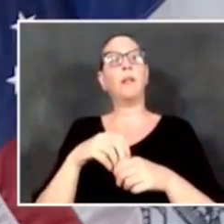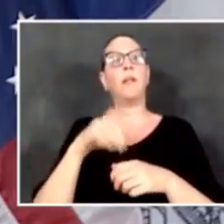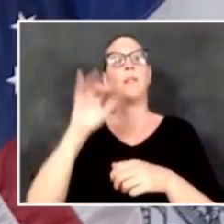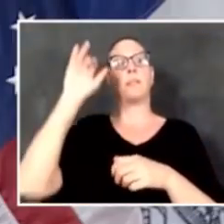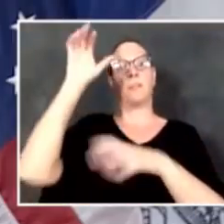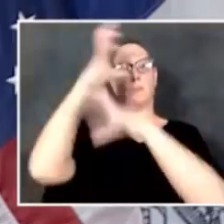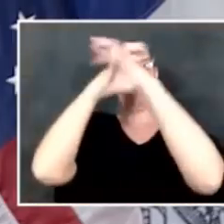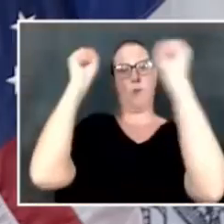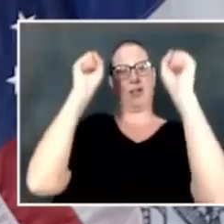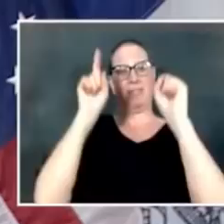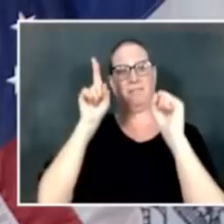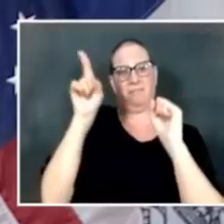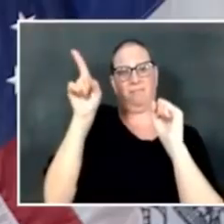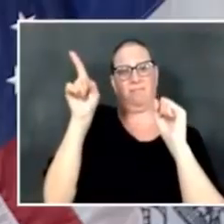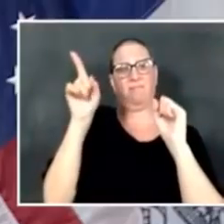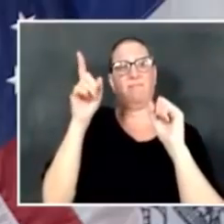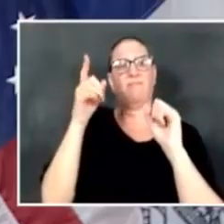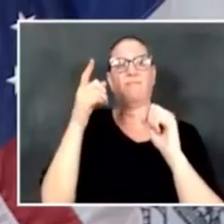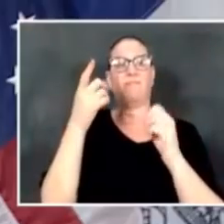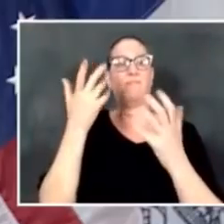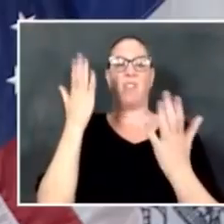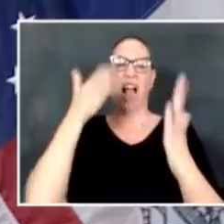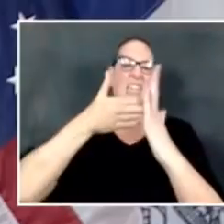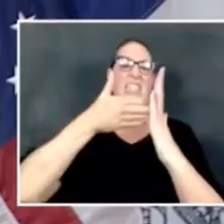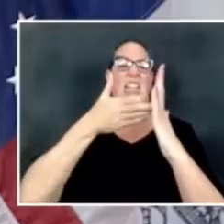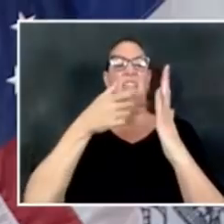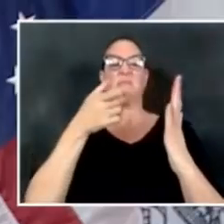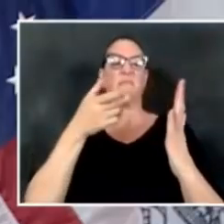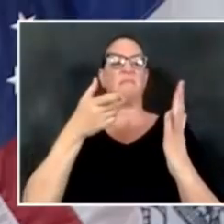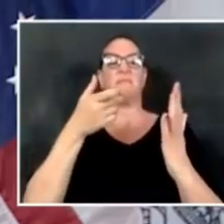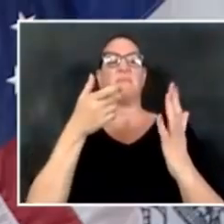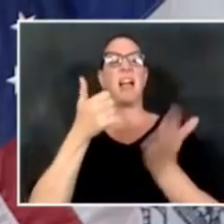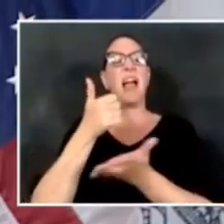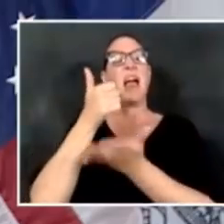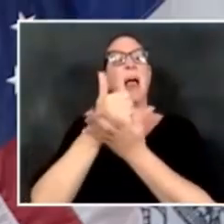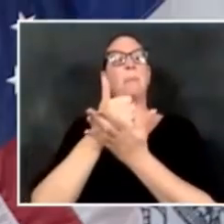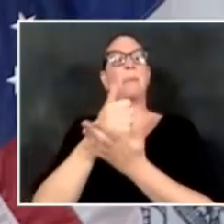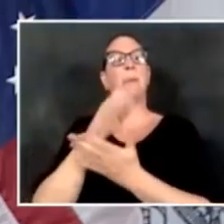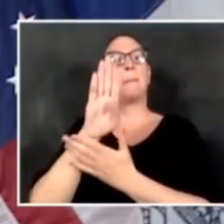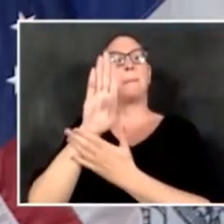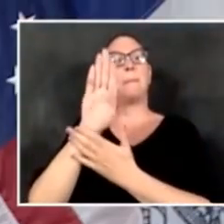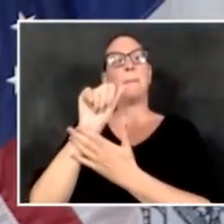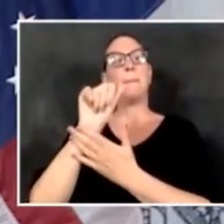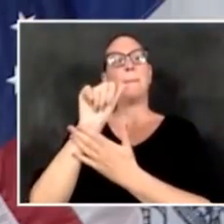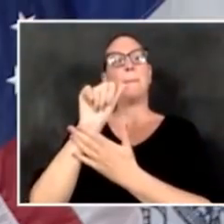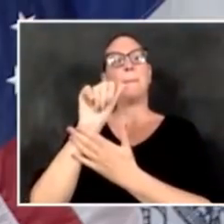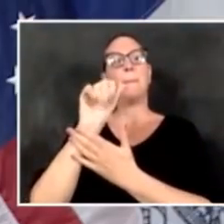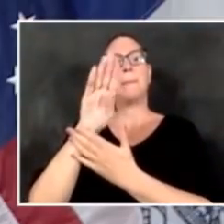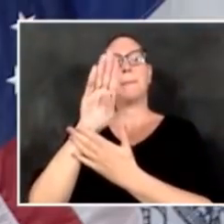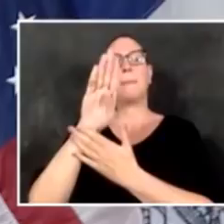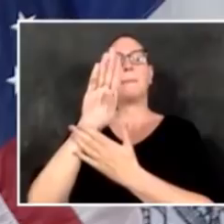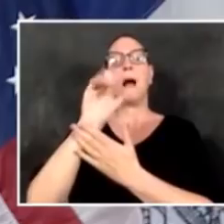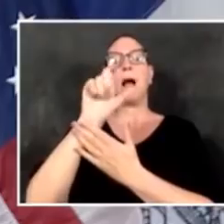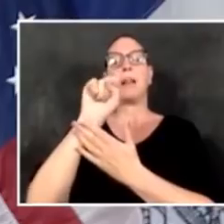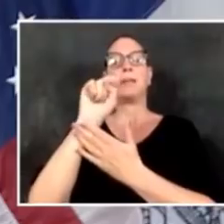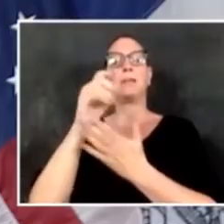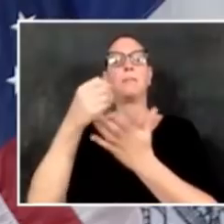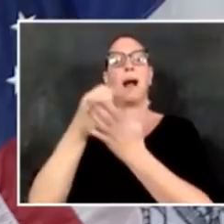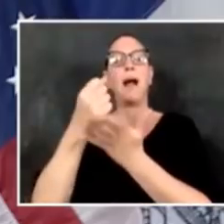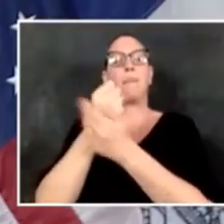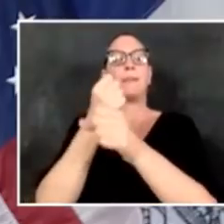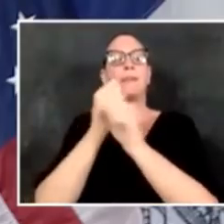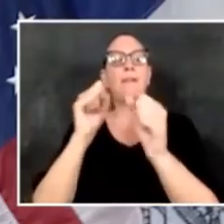opposed to bailouts. So if he's so absolutely opposed to bailouts, why did he give $58 billion to the airline